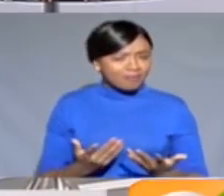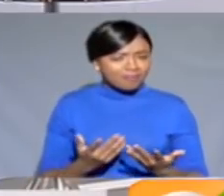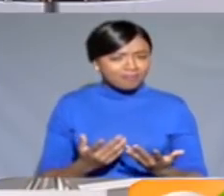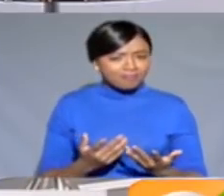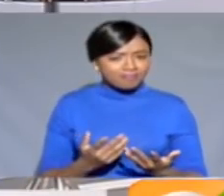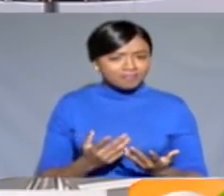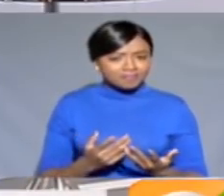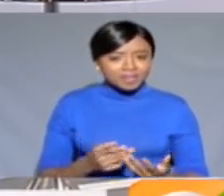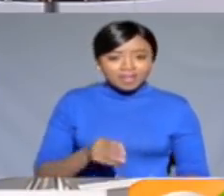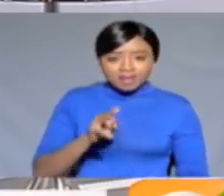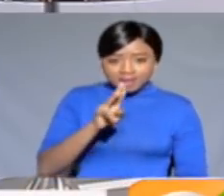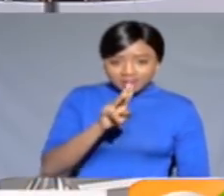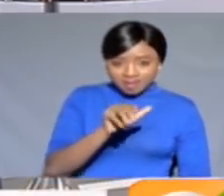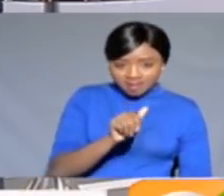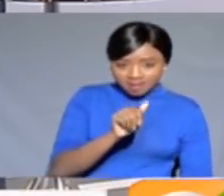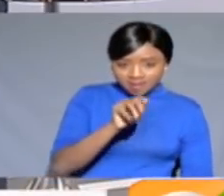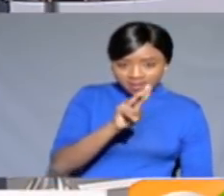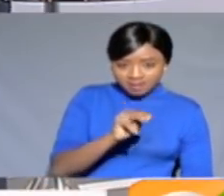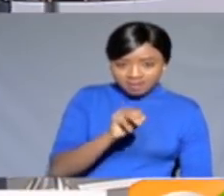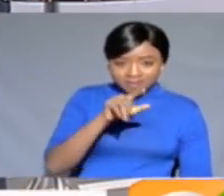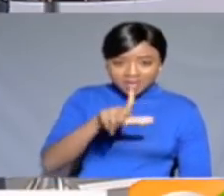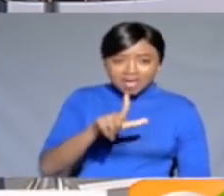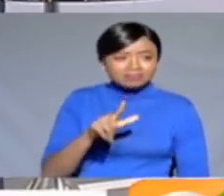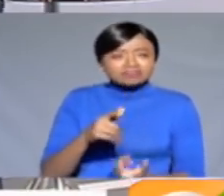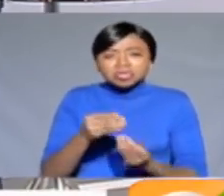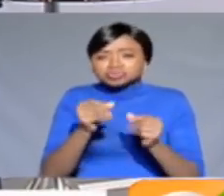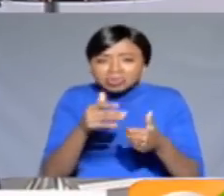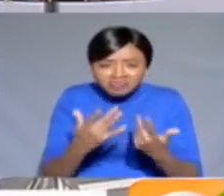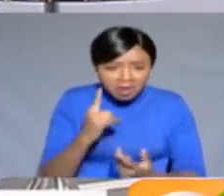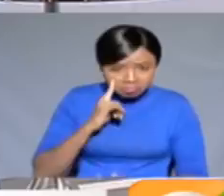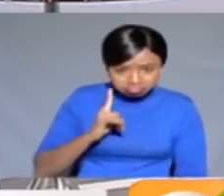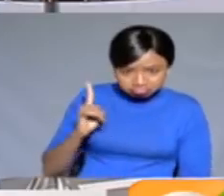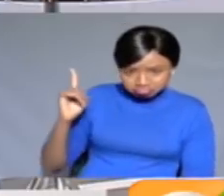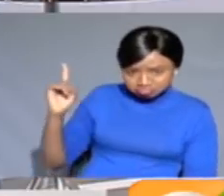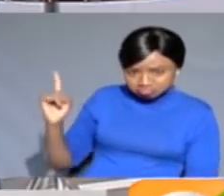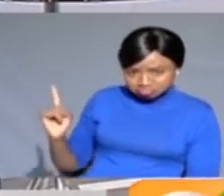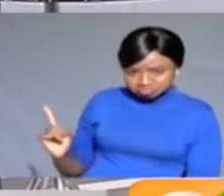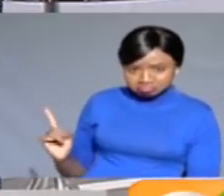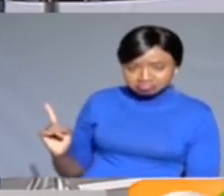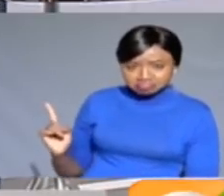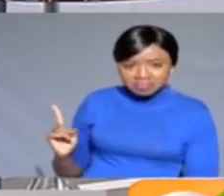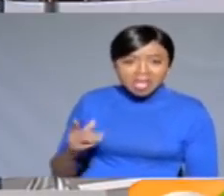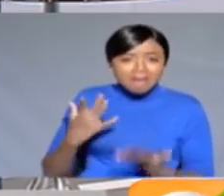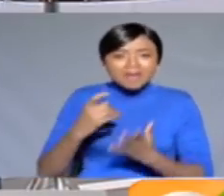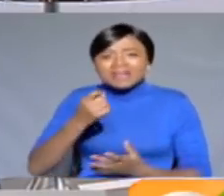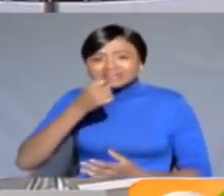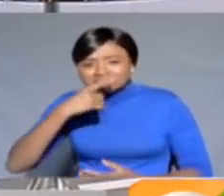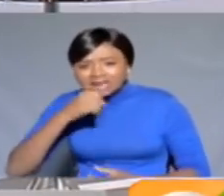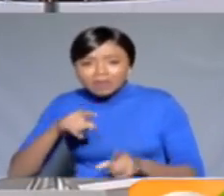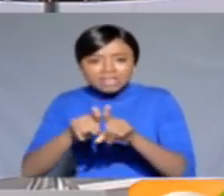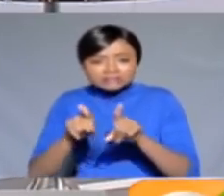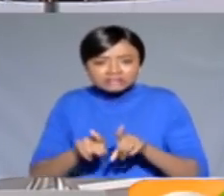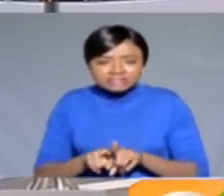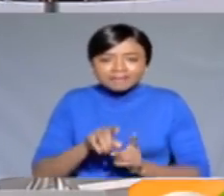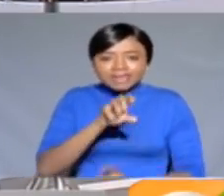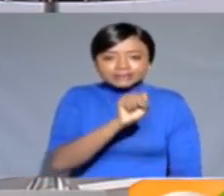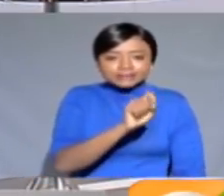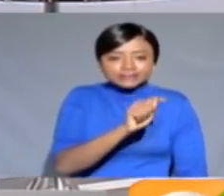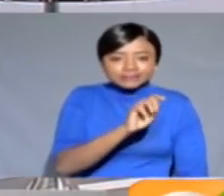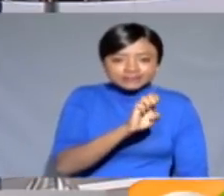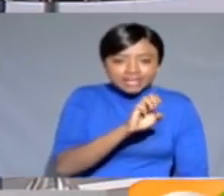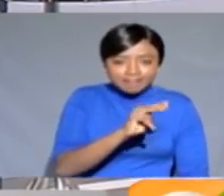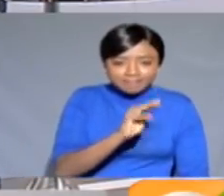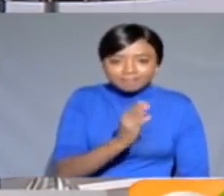as AML, is chemotherapy, sometimes with a targeted therapy drug. This might be followed by a stem cell transplant,